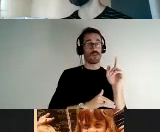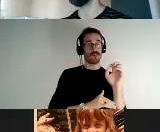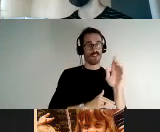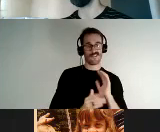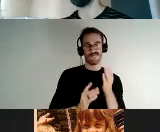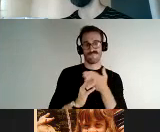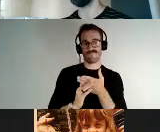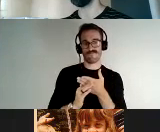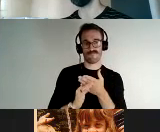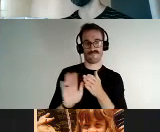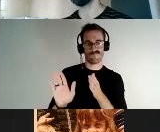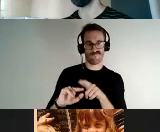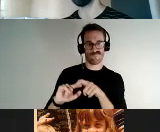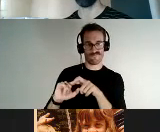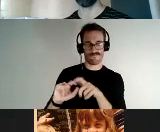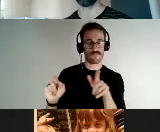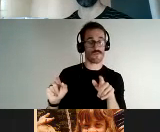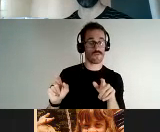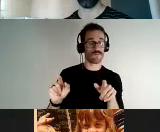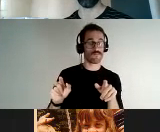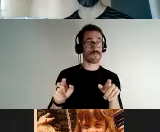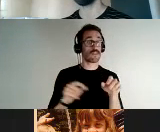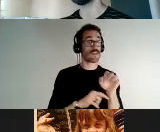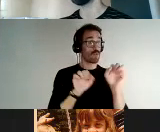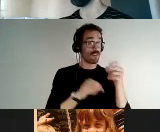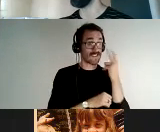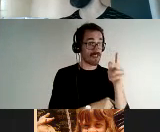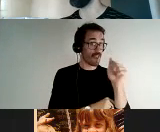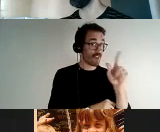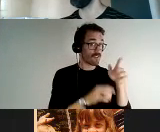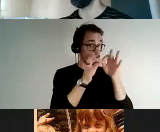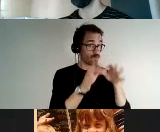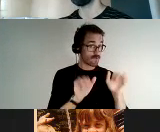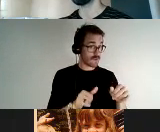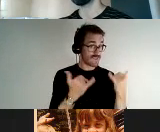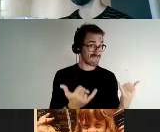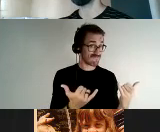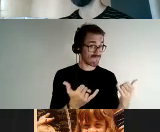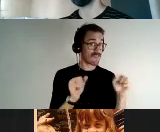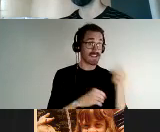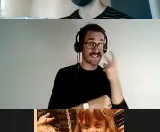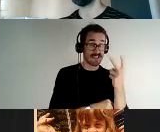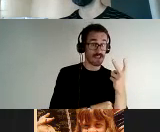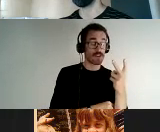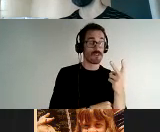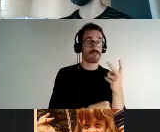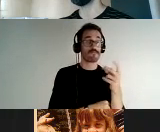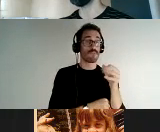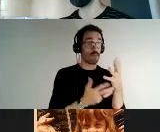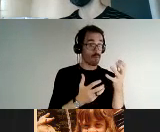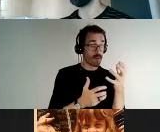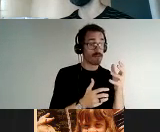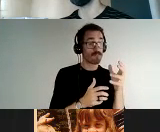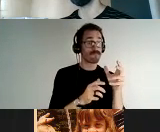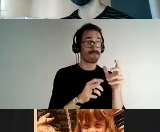interrupt, Anthony. I hope everybody can see the ASL interpreter now. you should be able to manage the